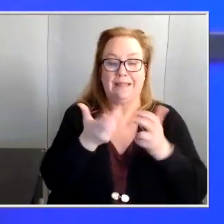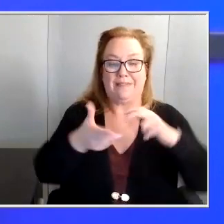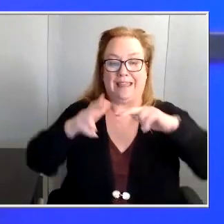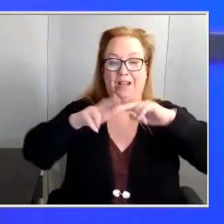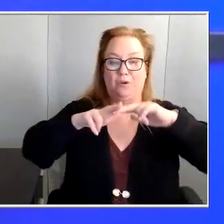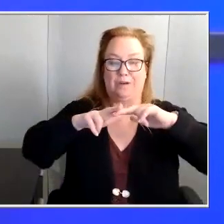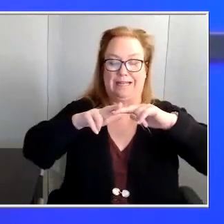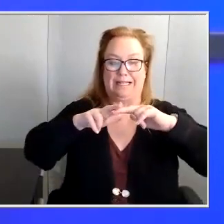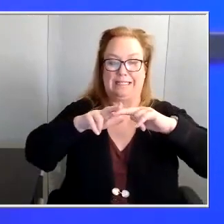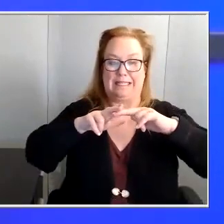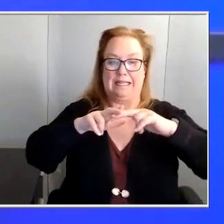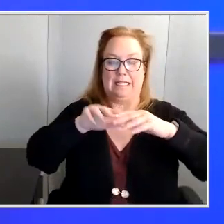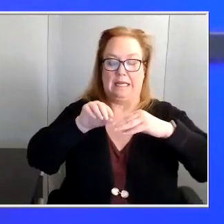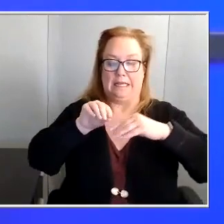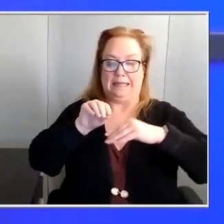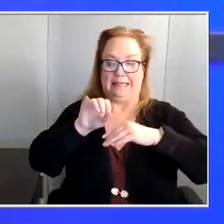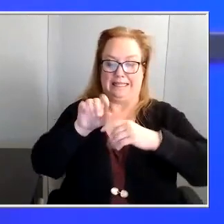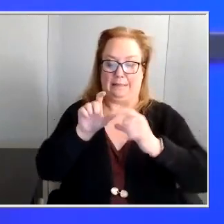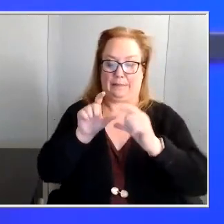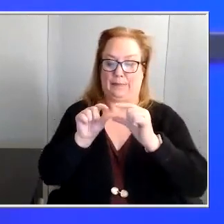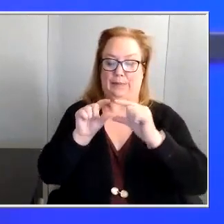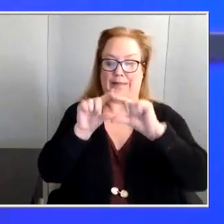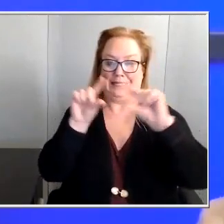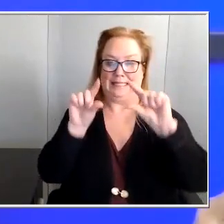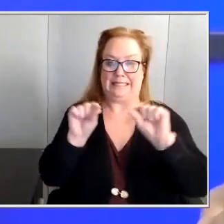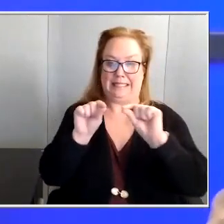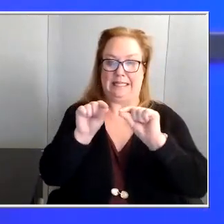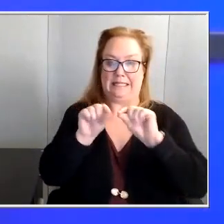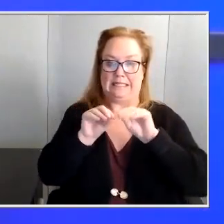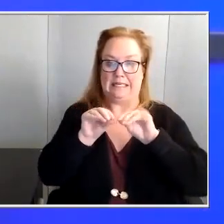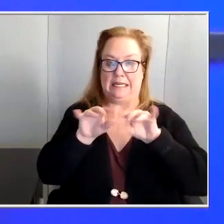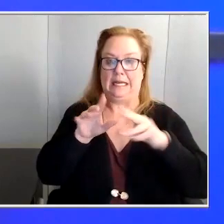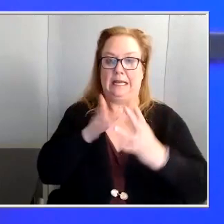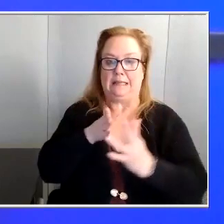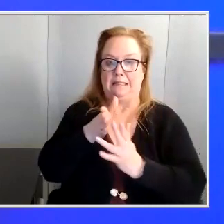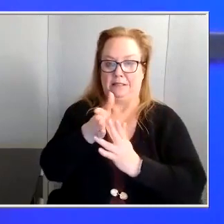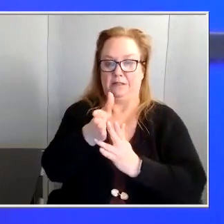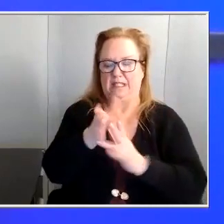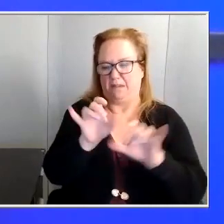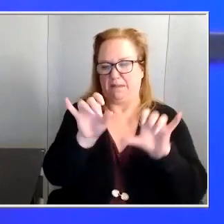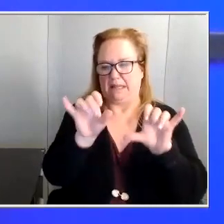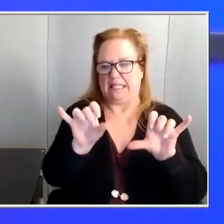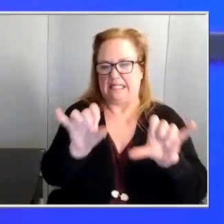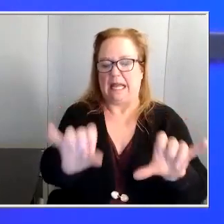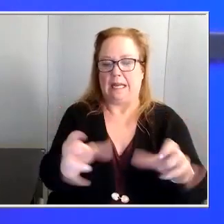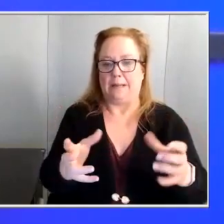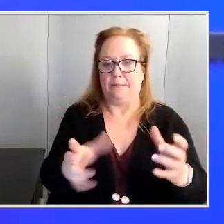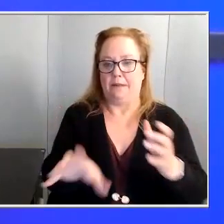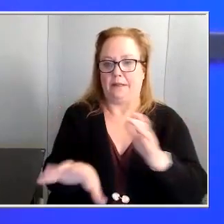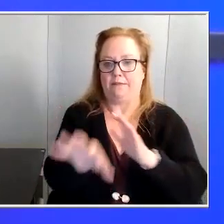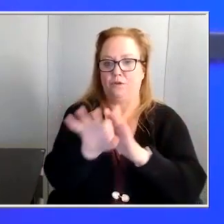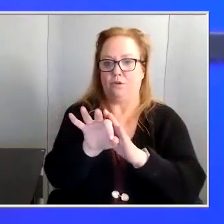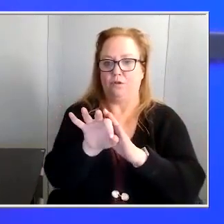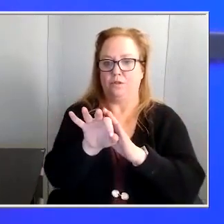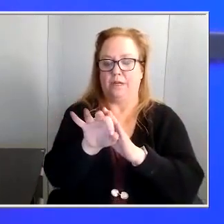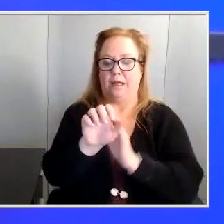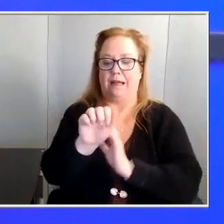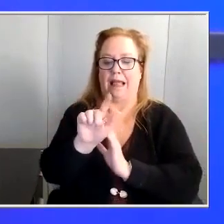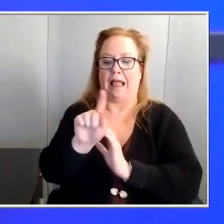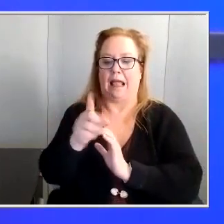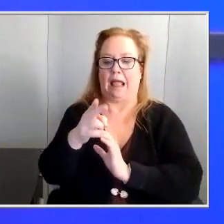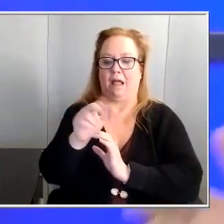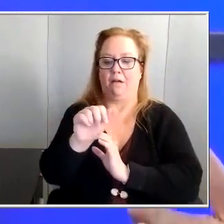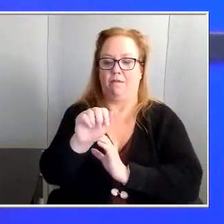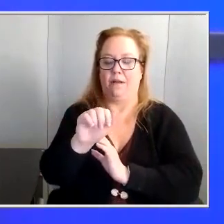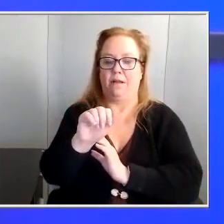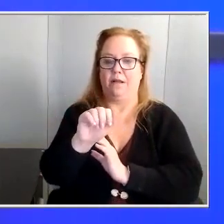of the cesium seeds in the sponges, the distance of penetration is going to be about the same. They've chosen an alpha emitter instead of a gamma